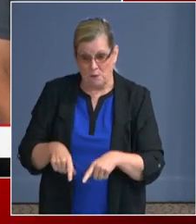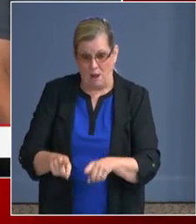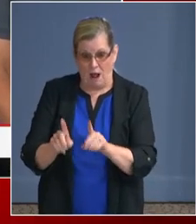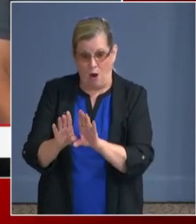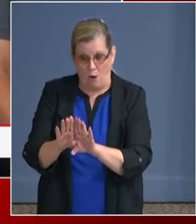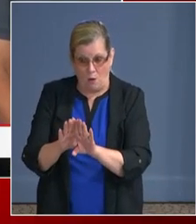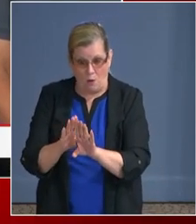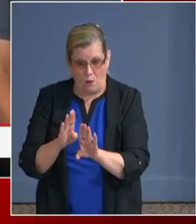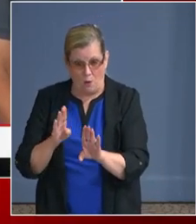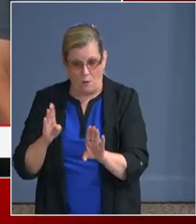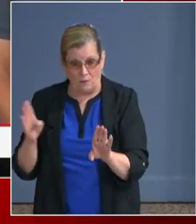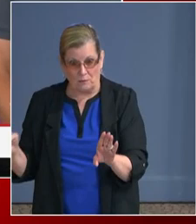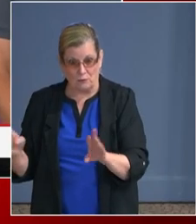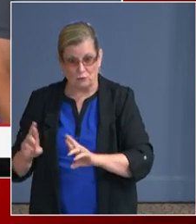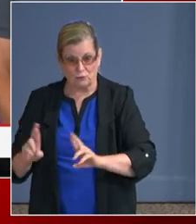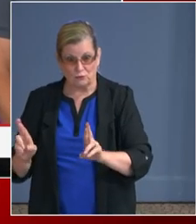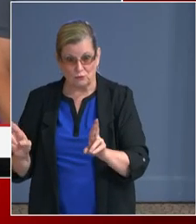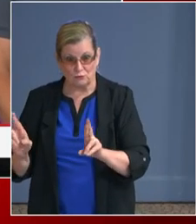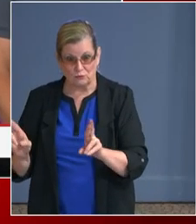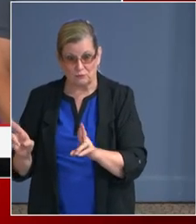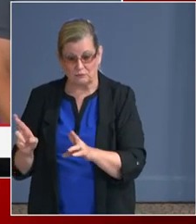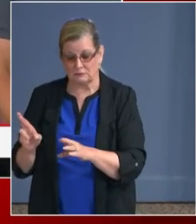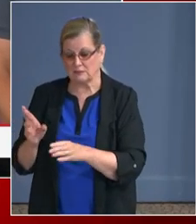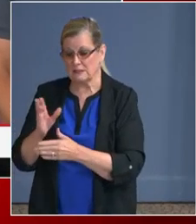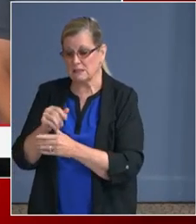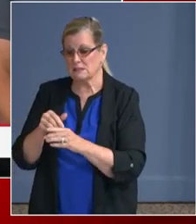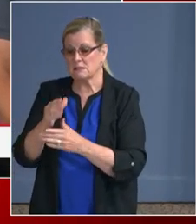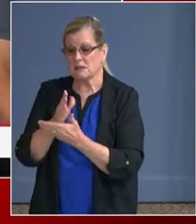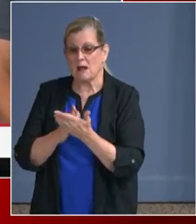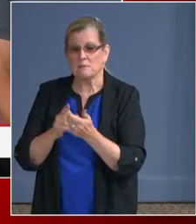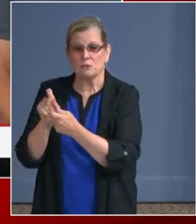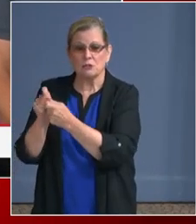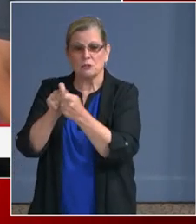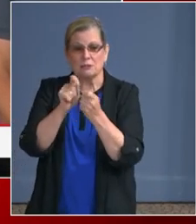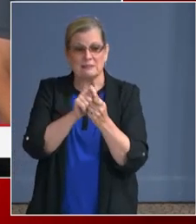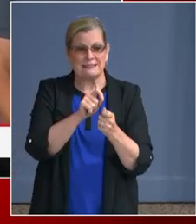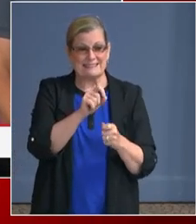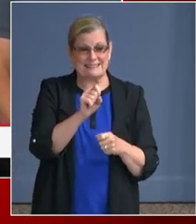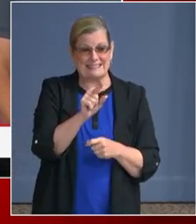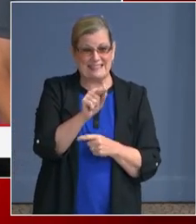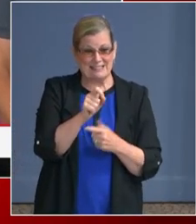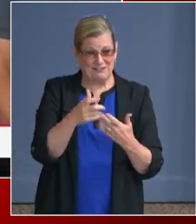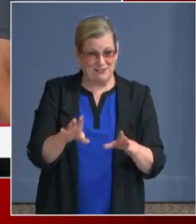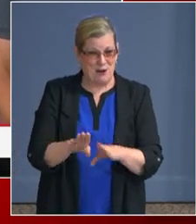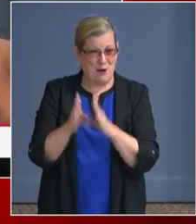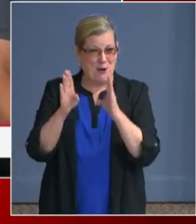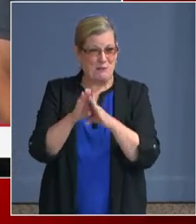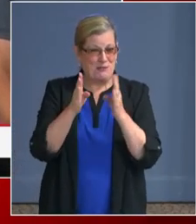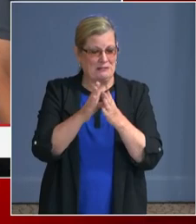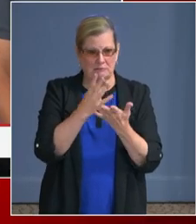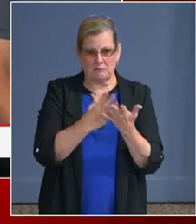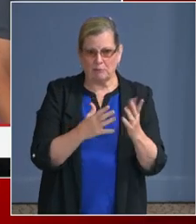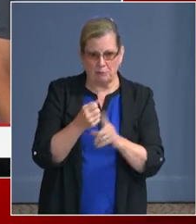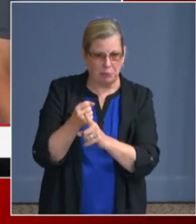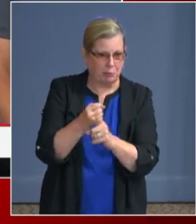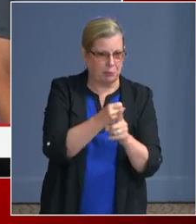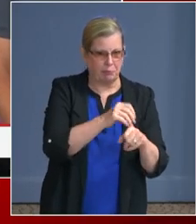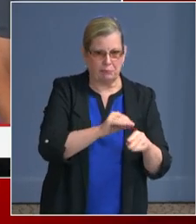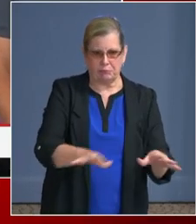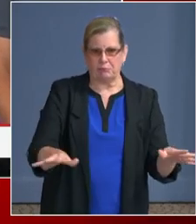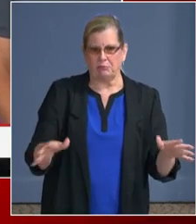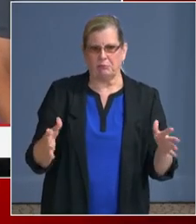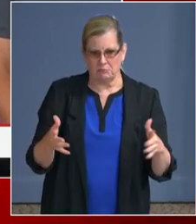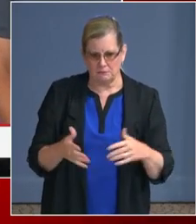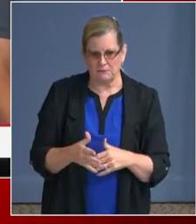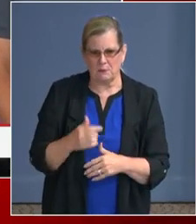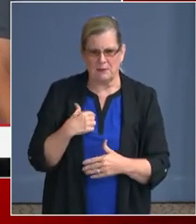you were in a certain state of community spread. So we know that we still have moderate